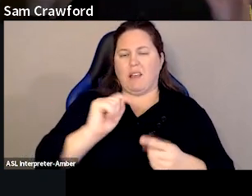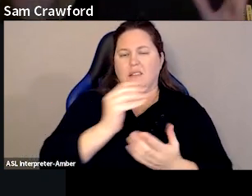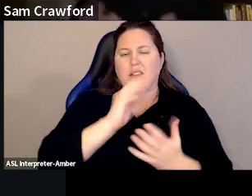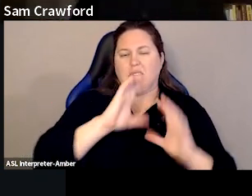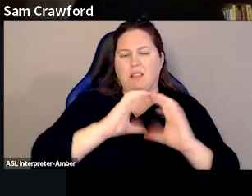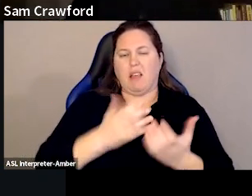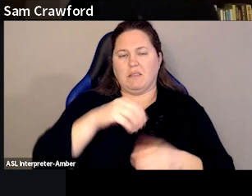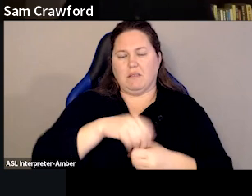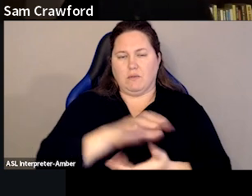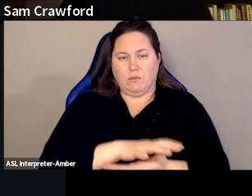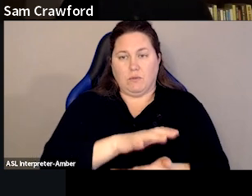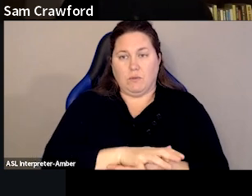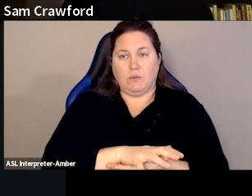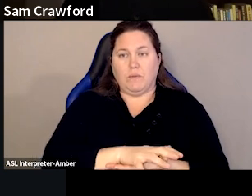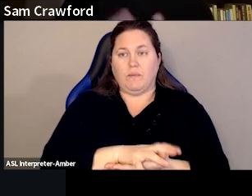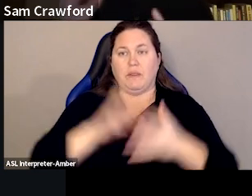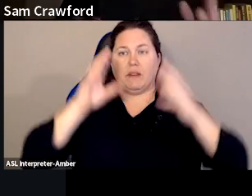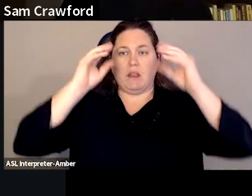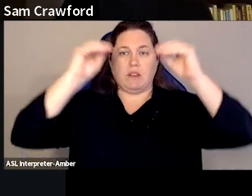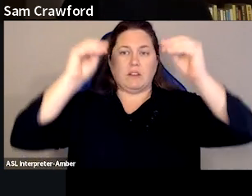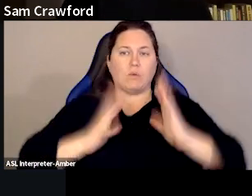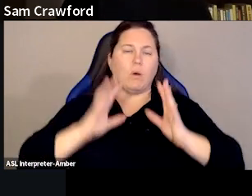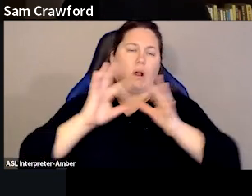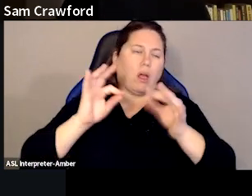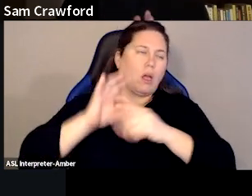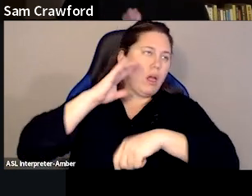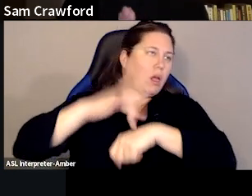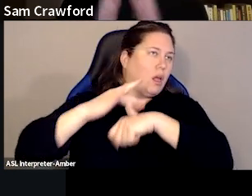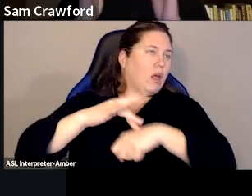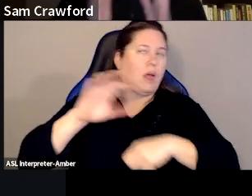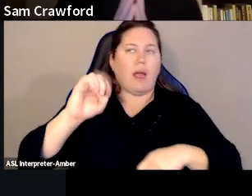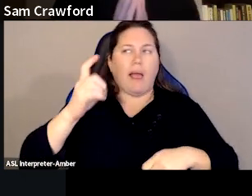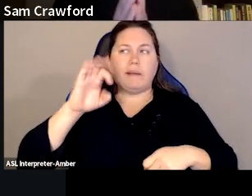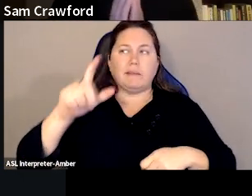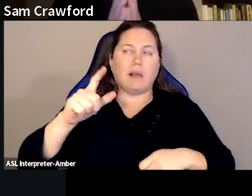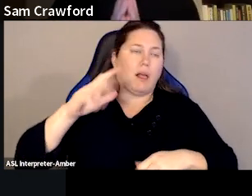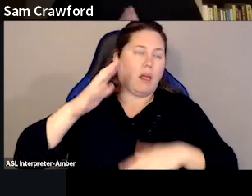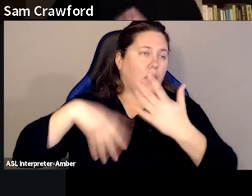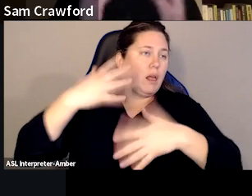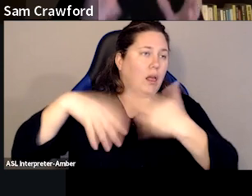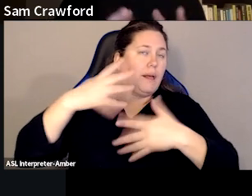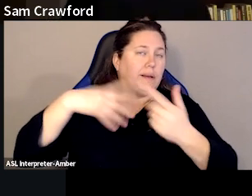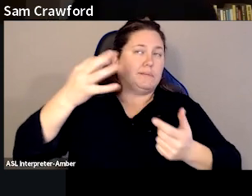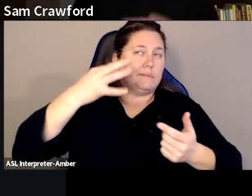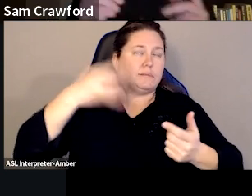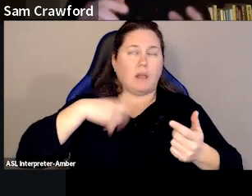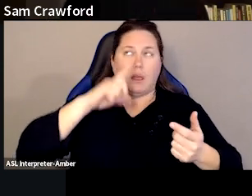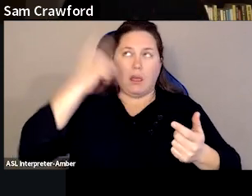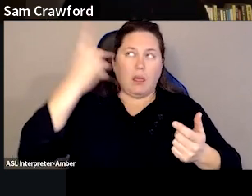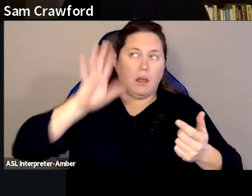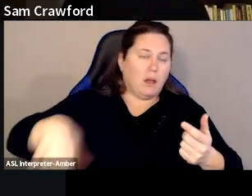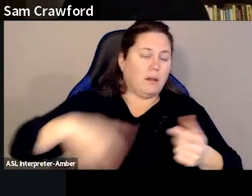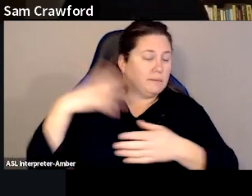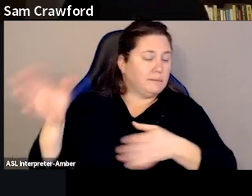was boring us about Excel spreadsheets and formulas and whatnot. So I thought, okay, a family friend was working on a Ferrari. I